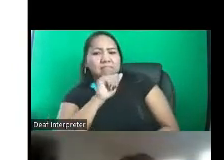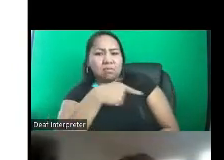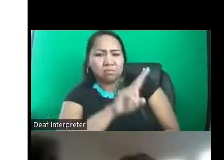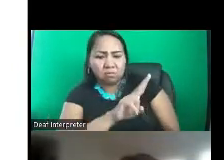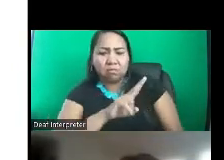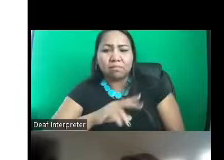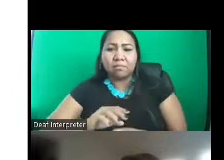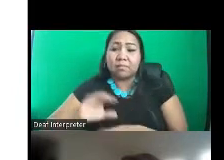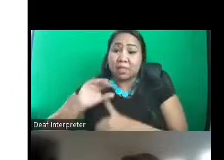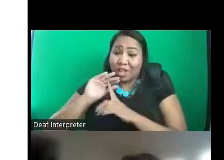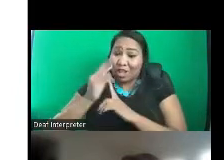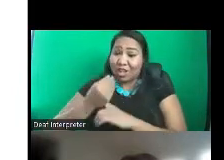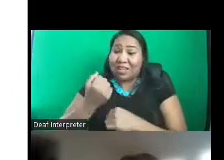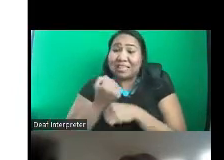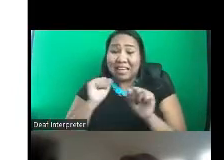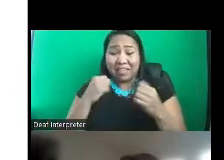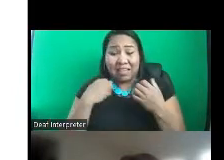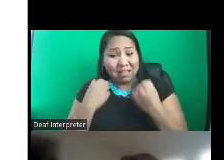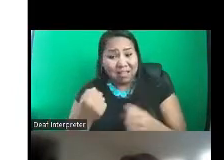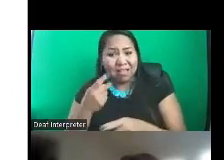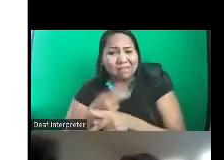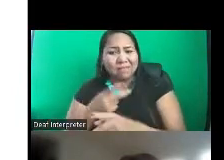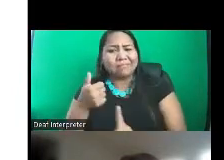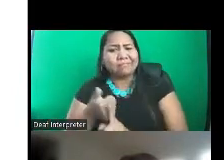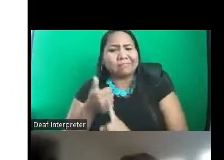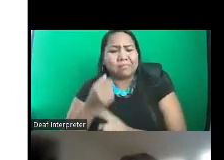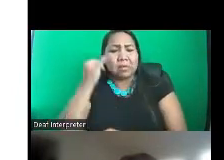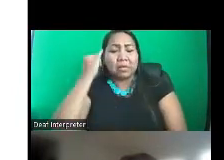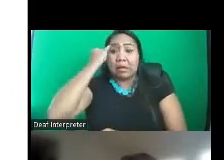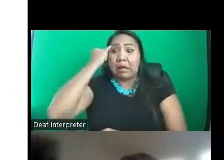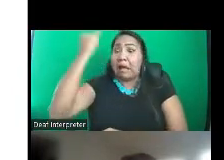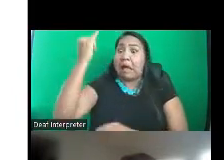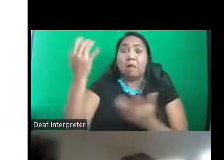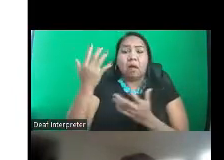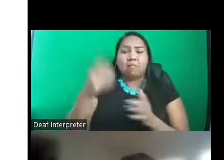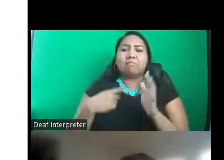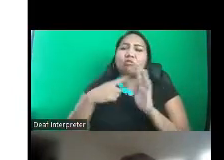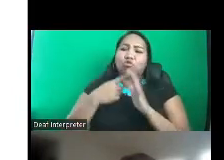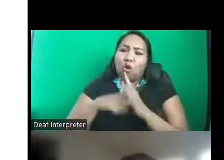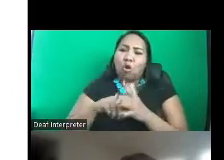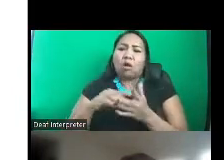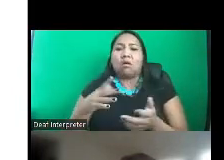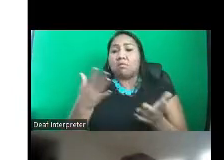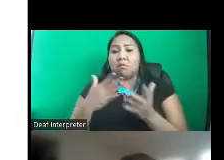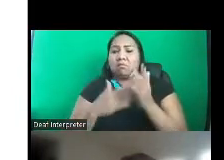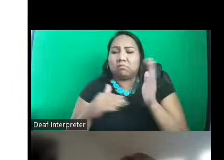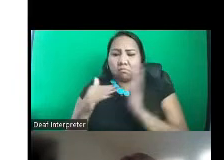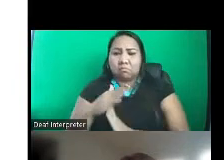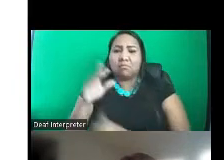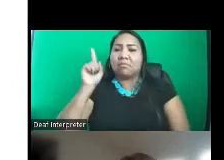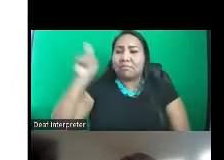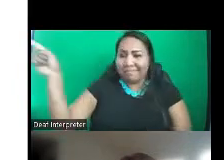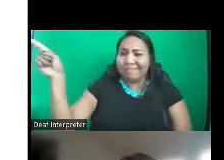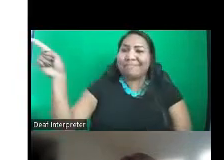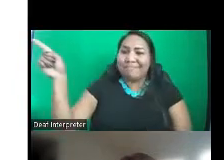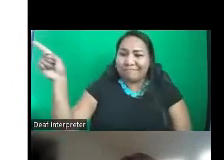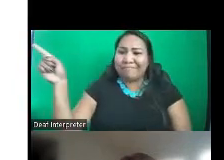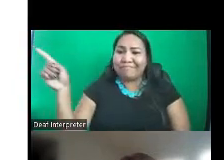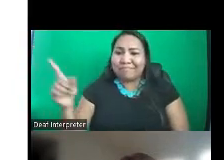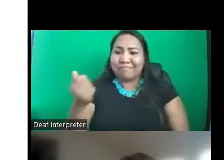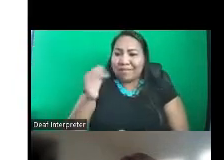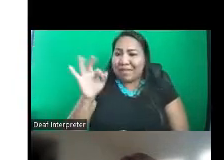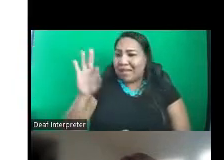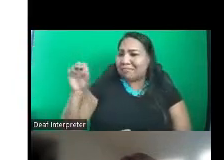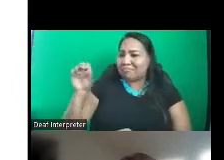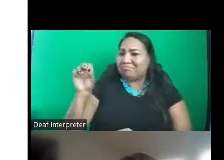is an idea that was started in New Zealand, I think in the 90s, where essentially, you